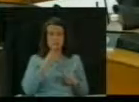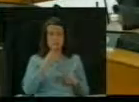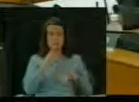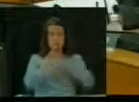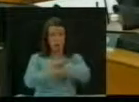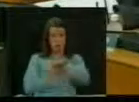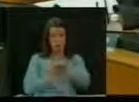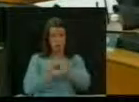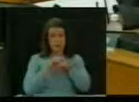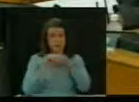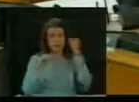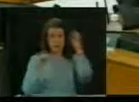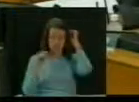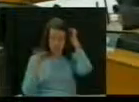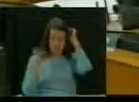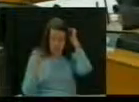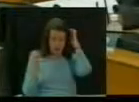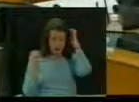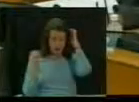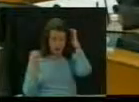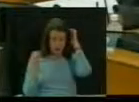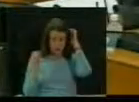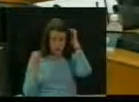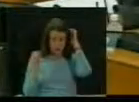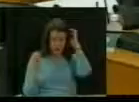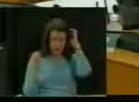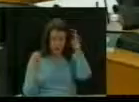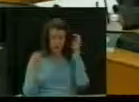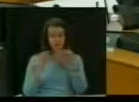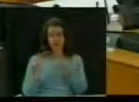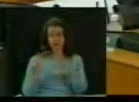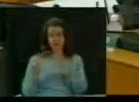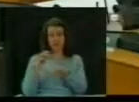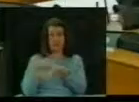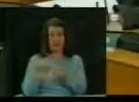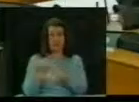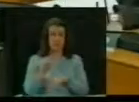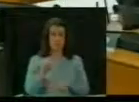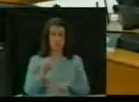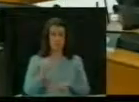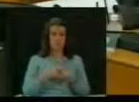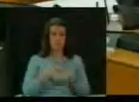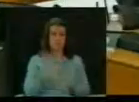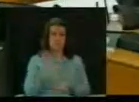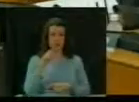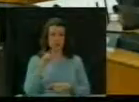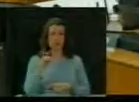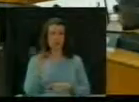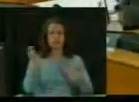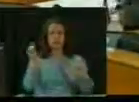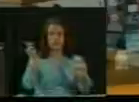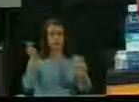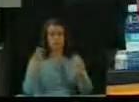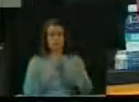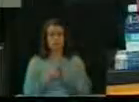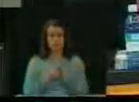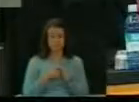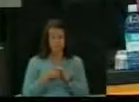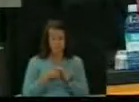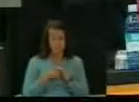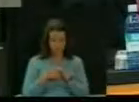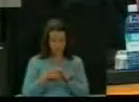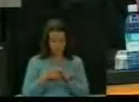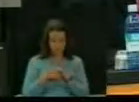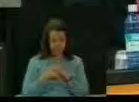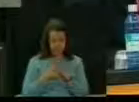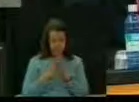law department. It was drafted by an individual and has major consequences. And on his advice, this